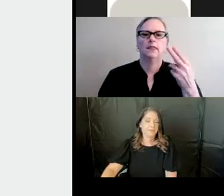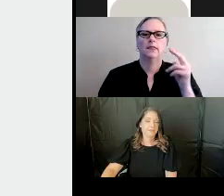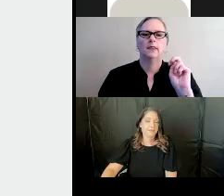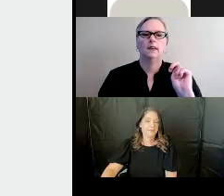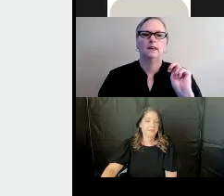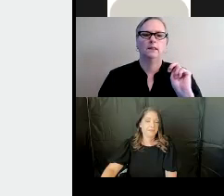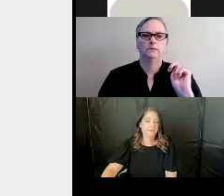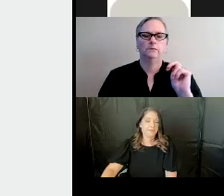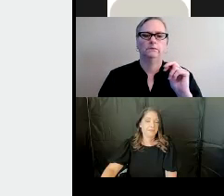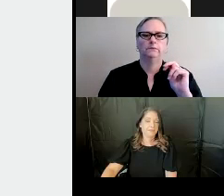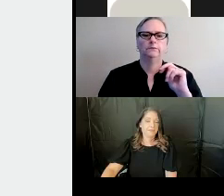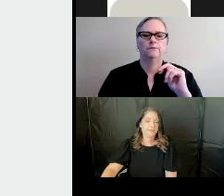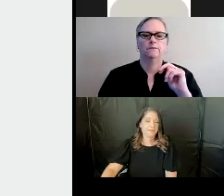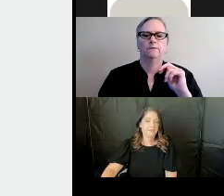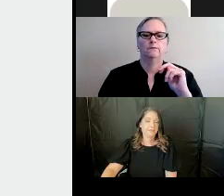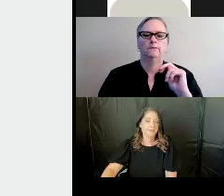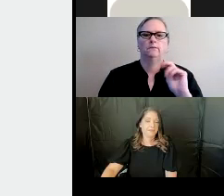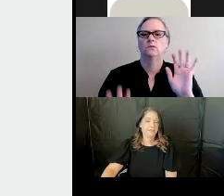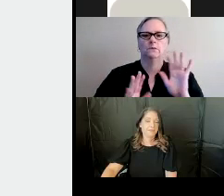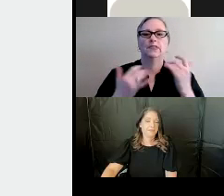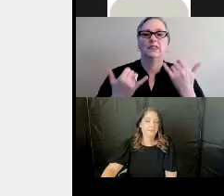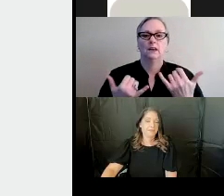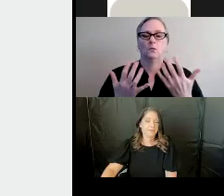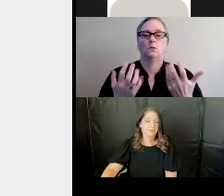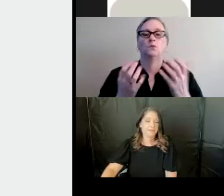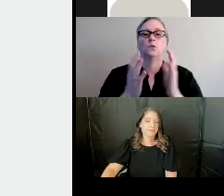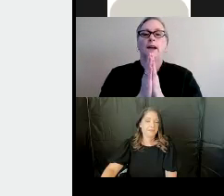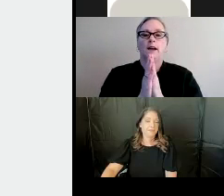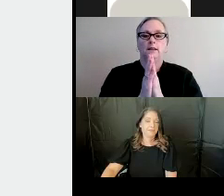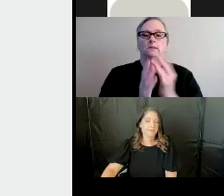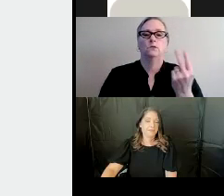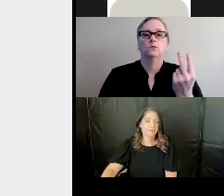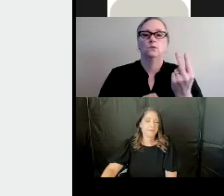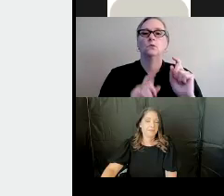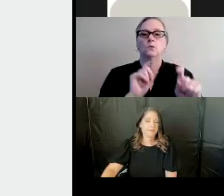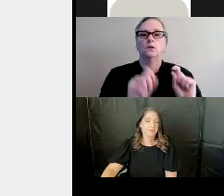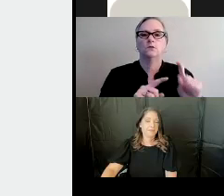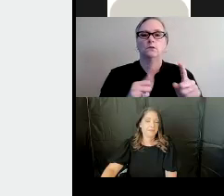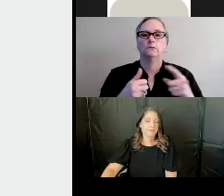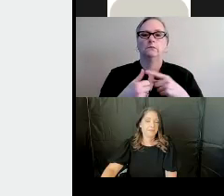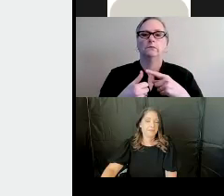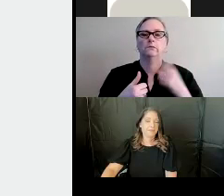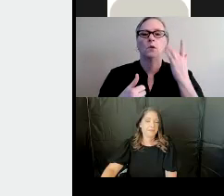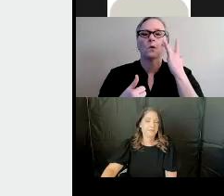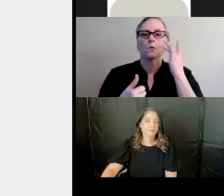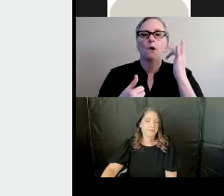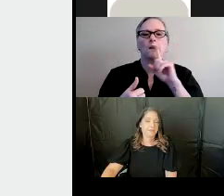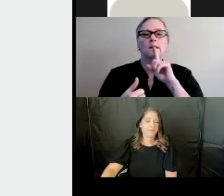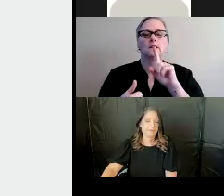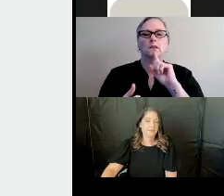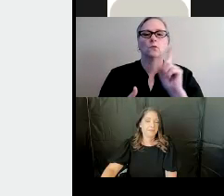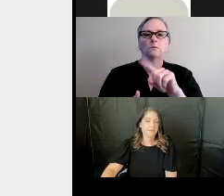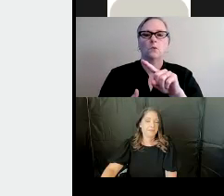so now I would like to ask you two questions. The first one, why is reporting abuse and neglect